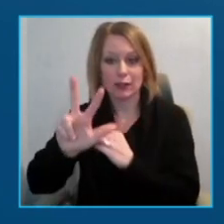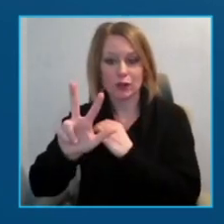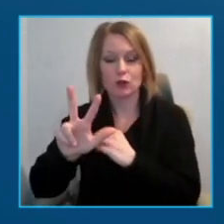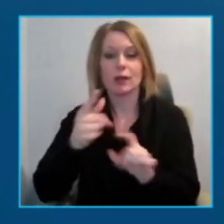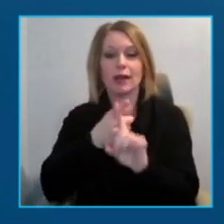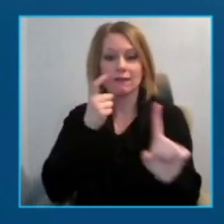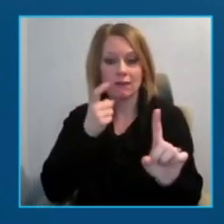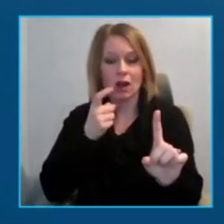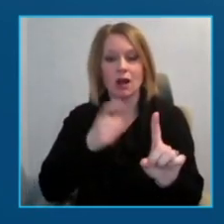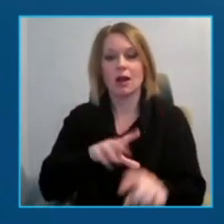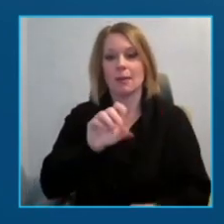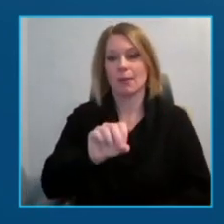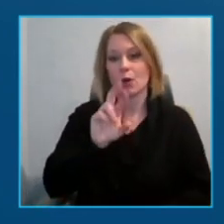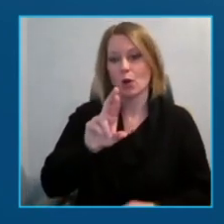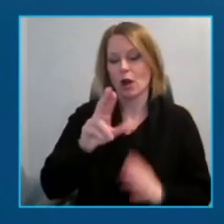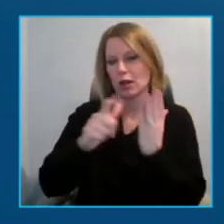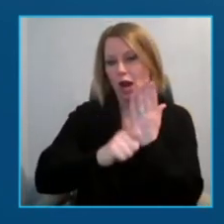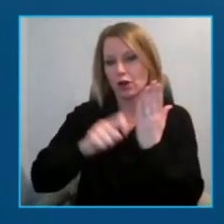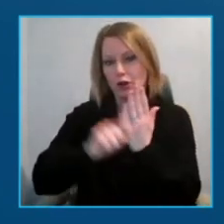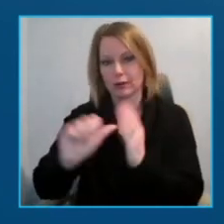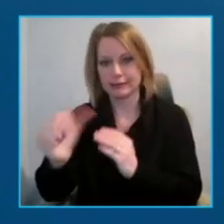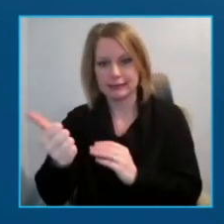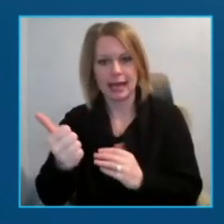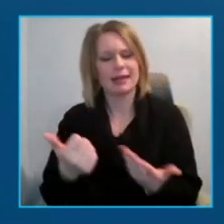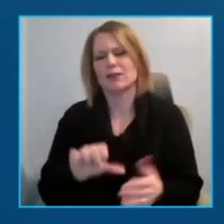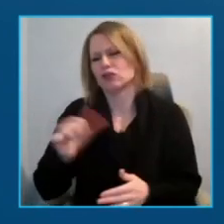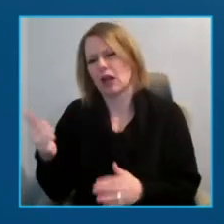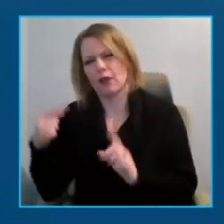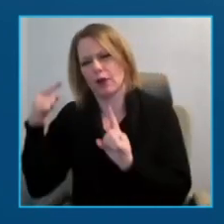10, et cetera. And there are many other provisions. And